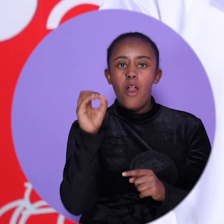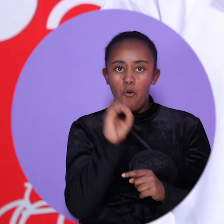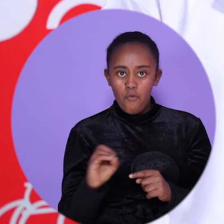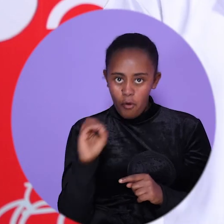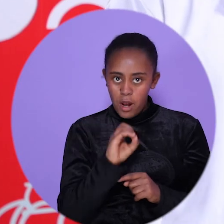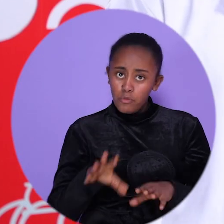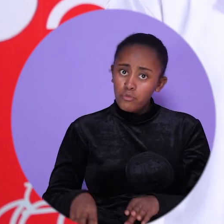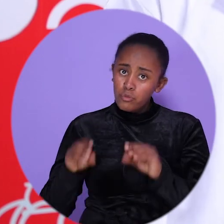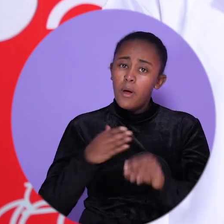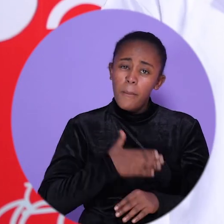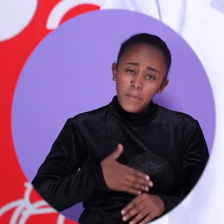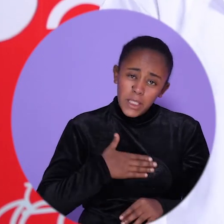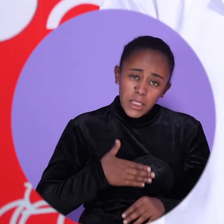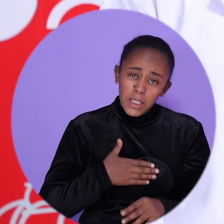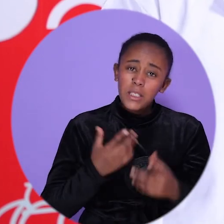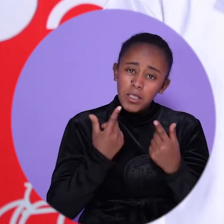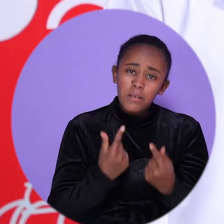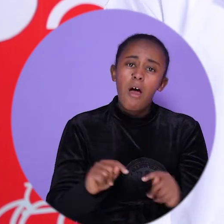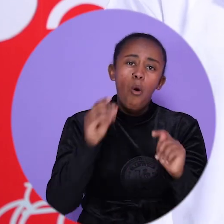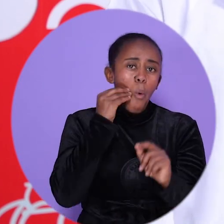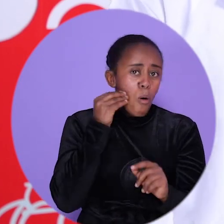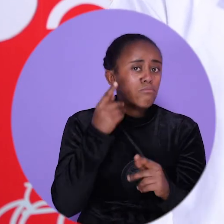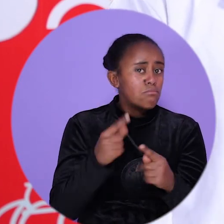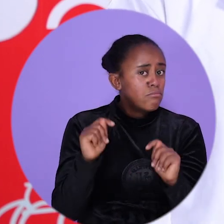please try to do this question in your home.